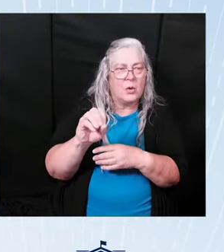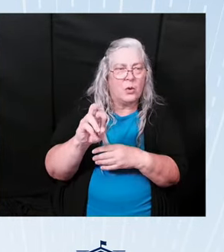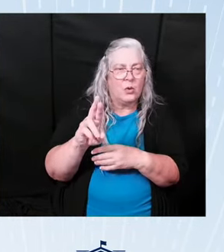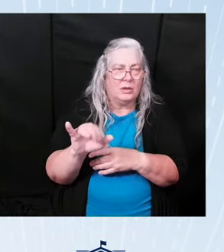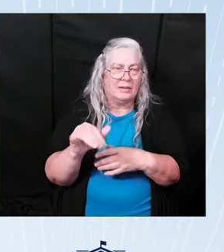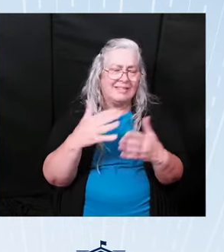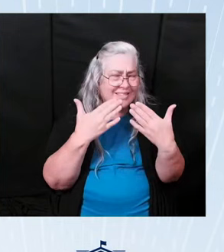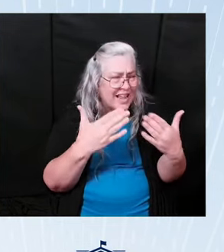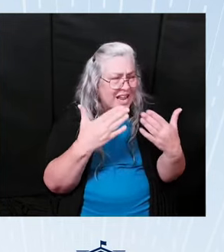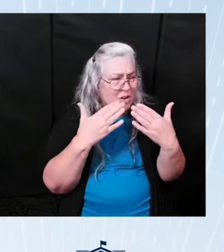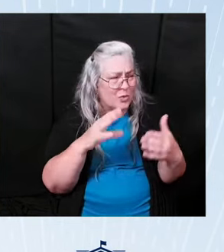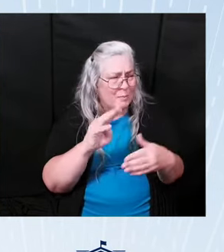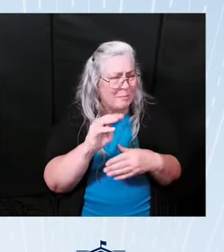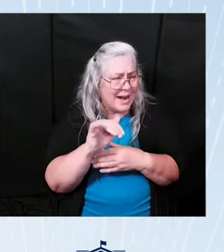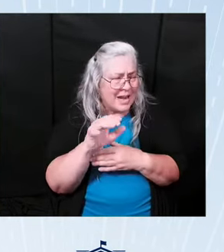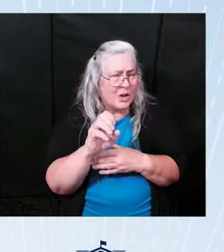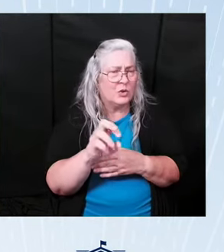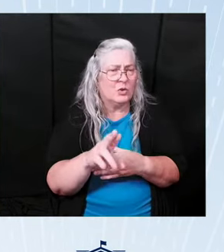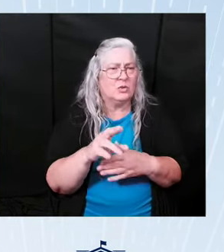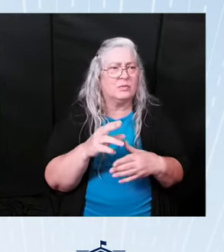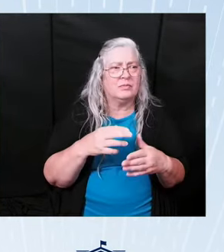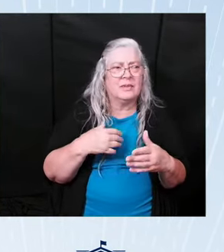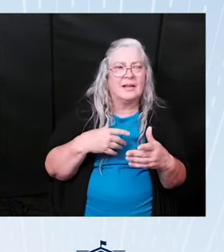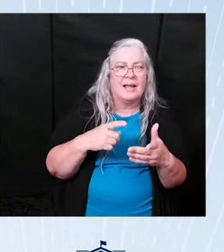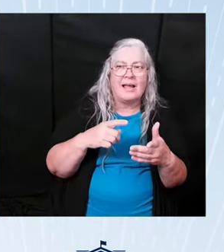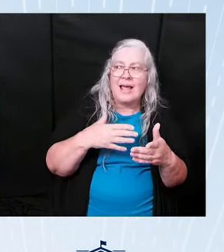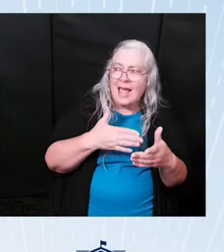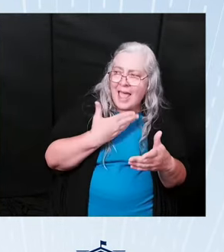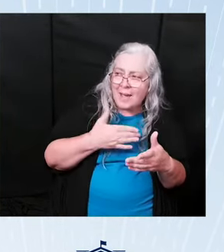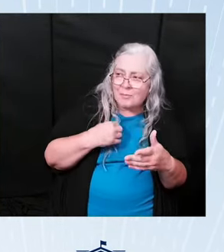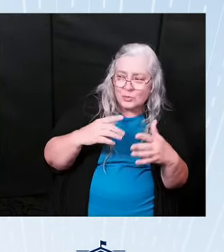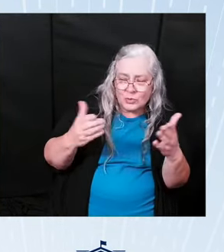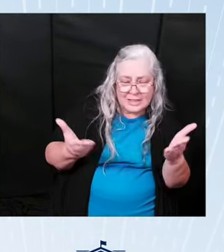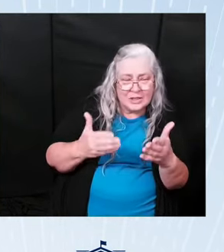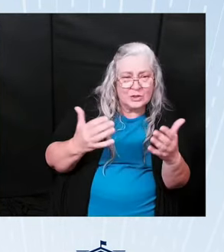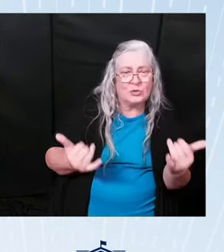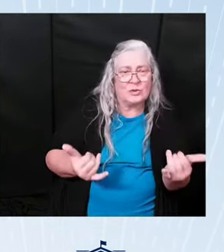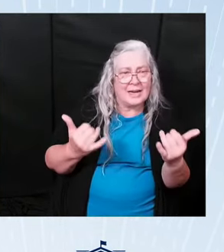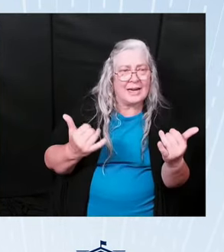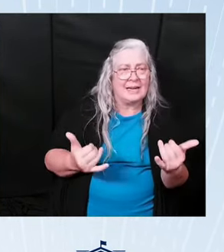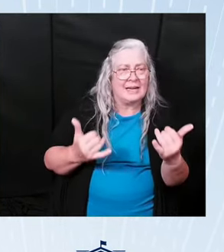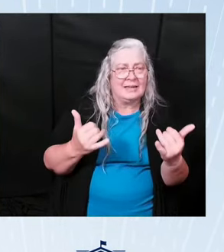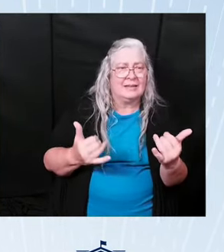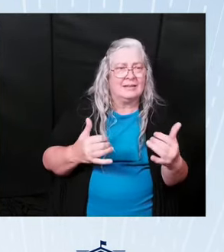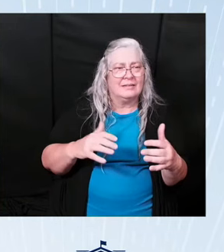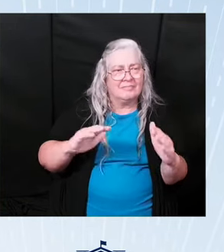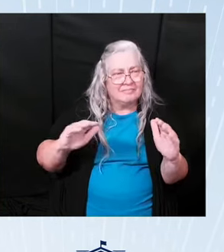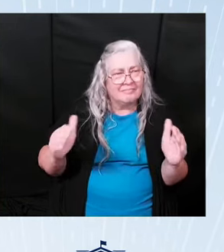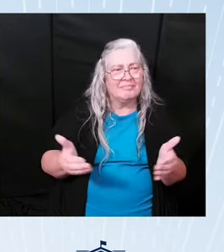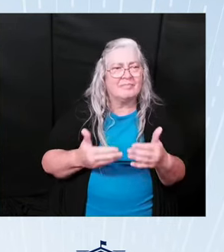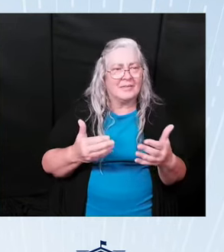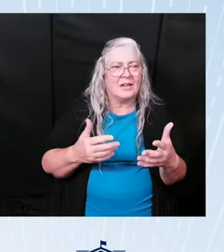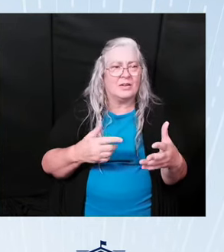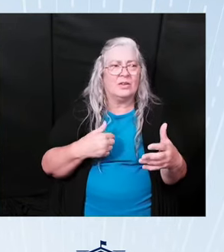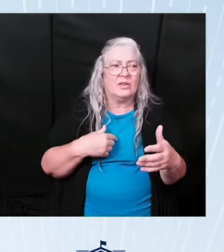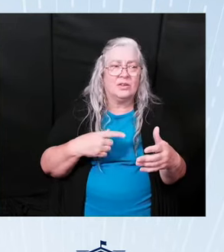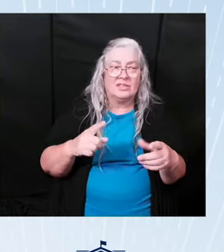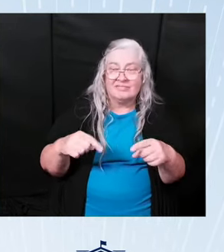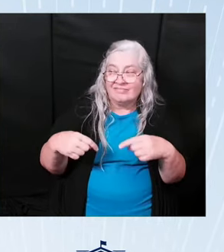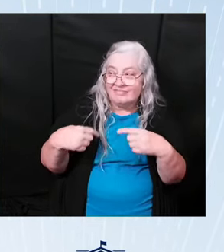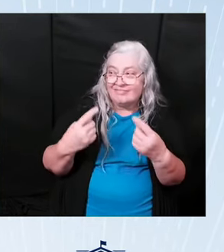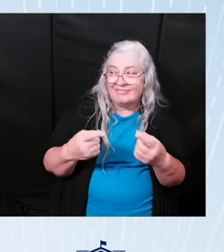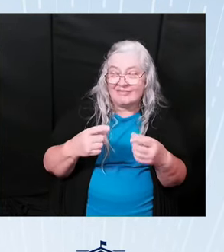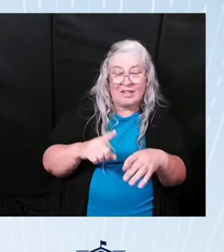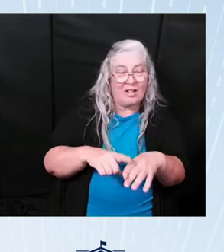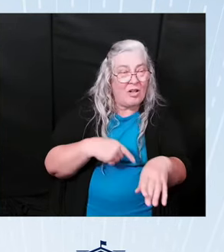time, and I'm in the middle of stopping you from getting to your breakout sessions, but I wanted to come spend a couple of minutes